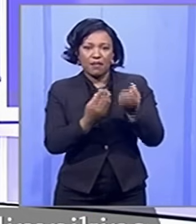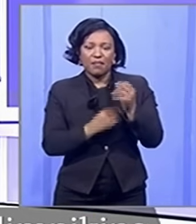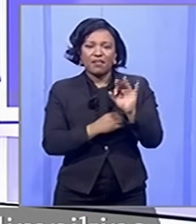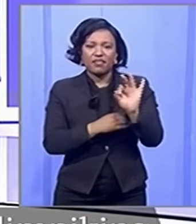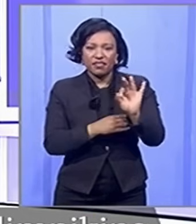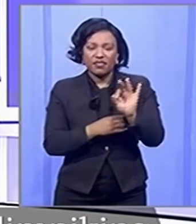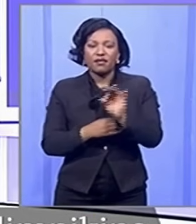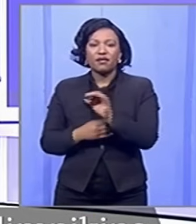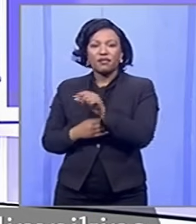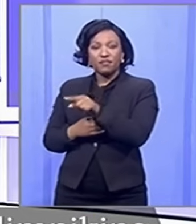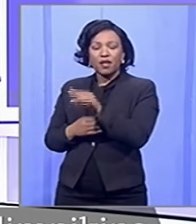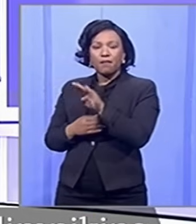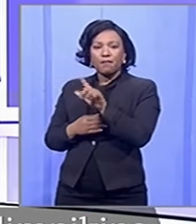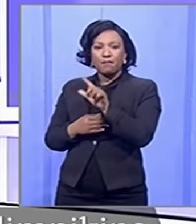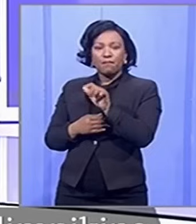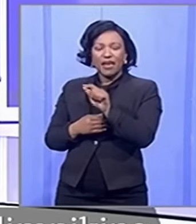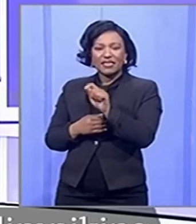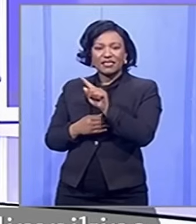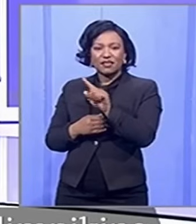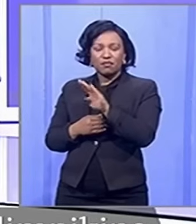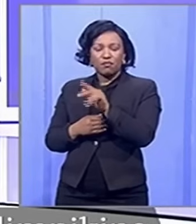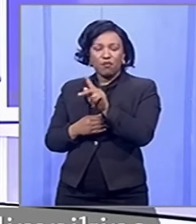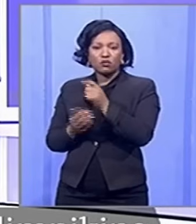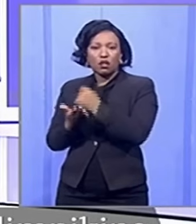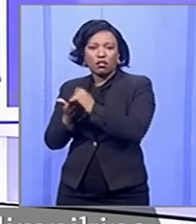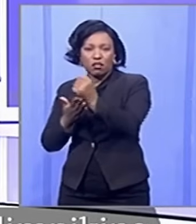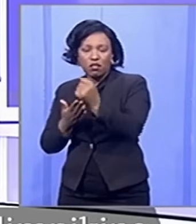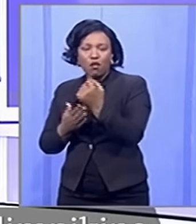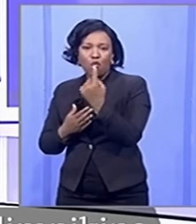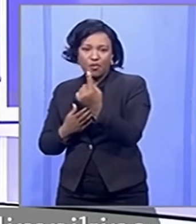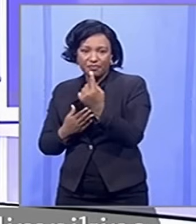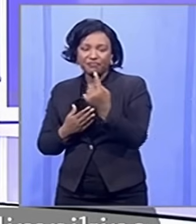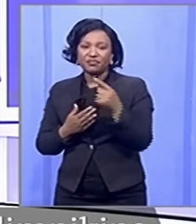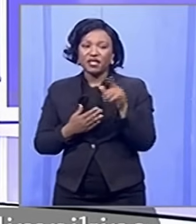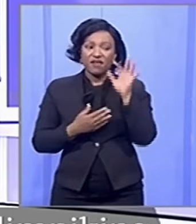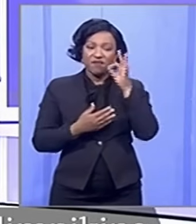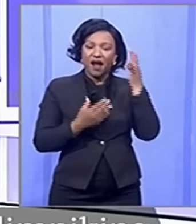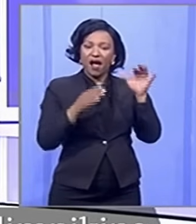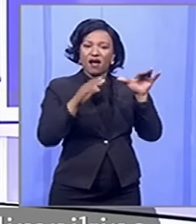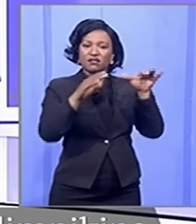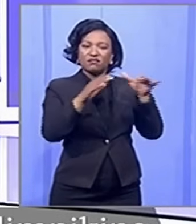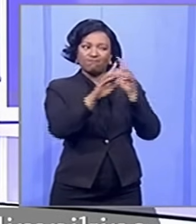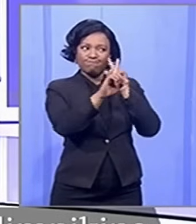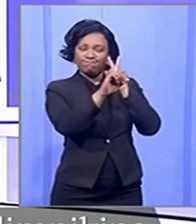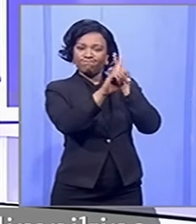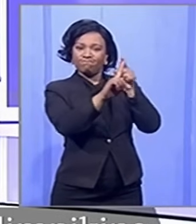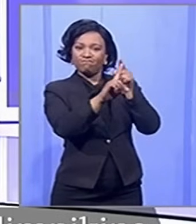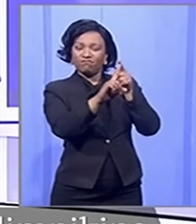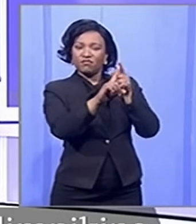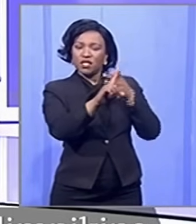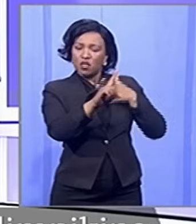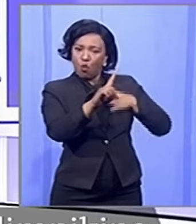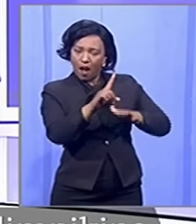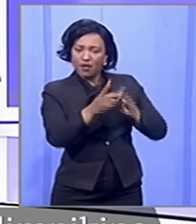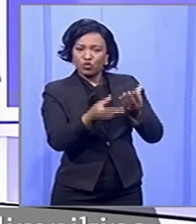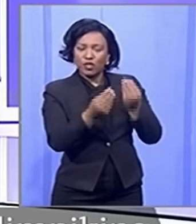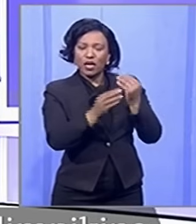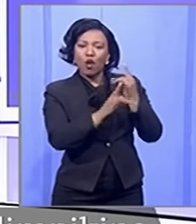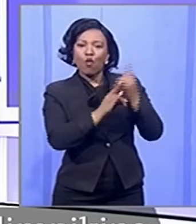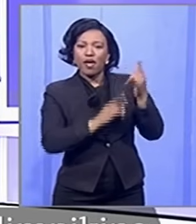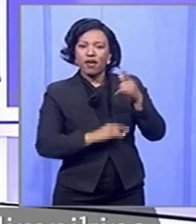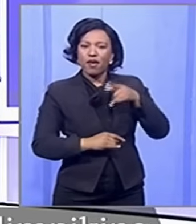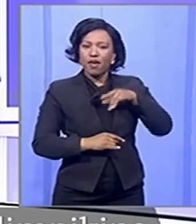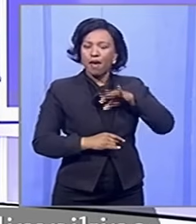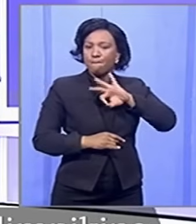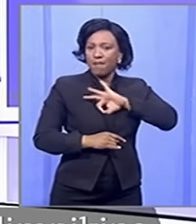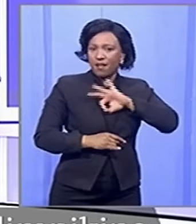Blitz box ebile le try e tee gomme Fora e tiišeditše go hwetša medale bošegong bja lehono. Ba tla lebana